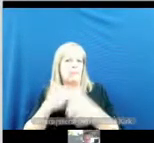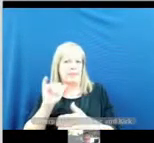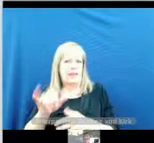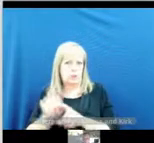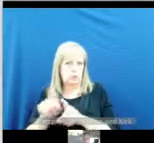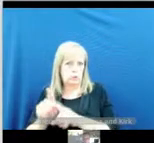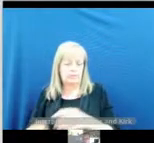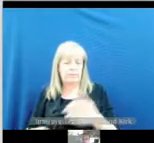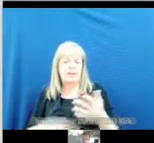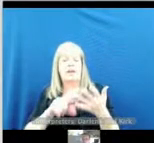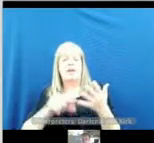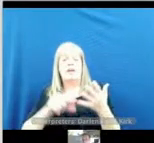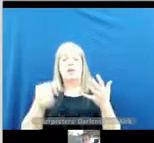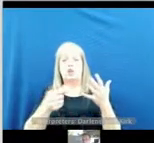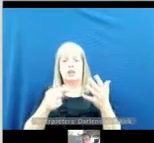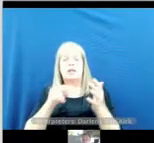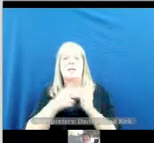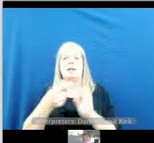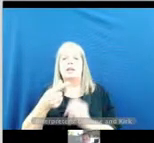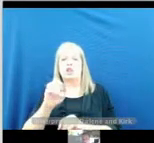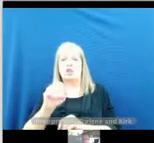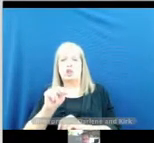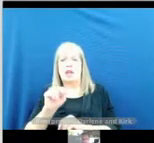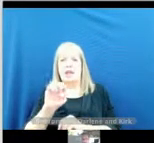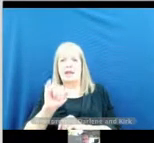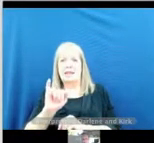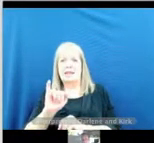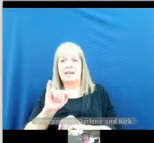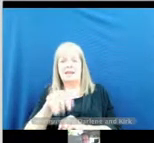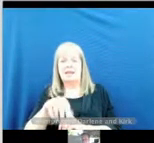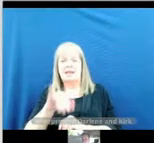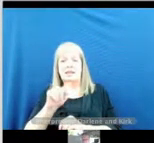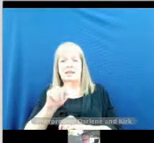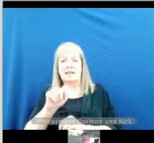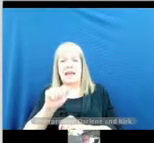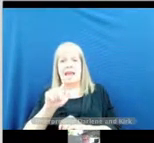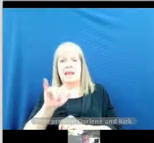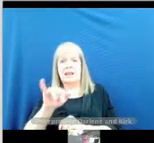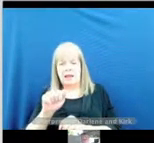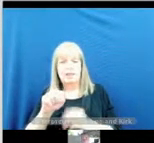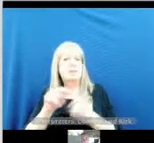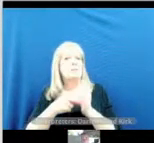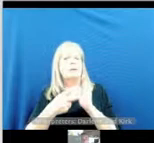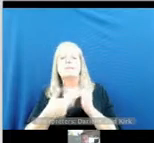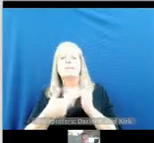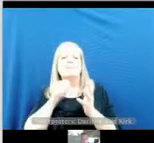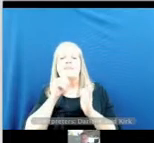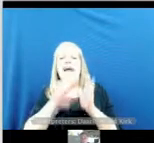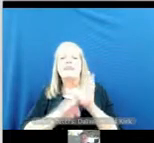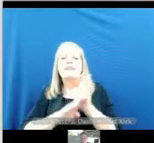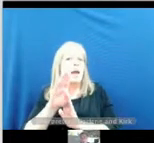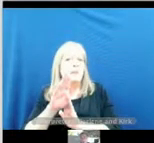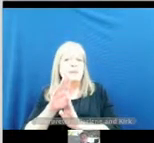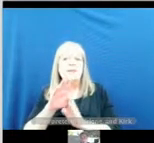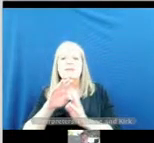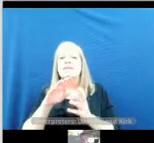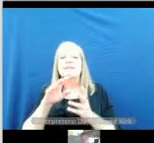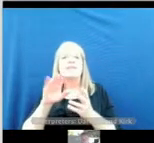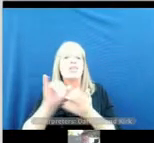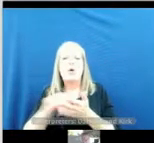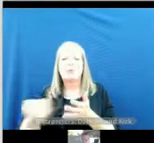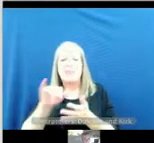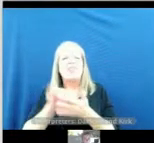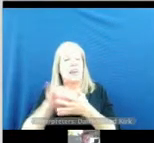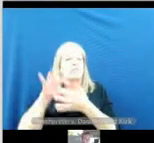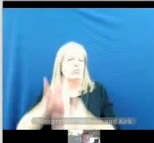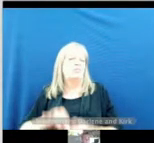The G stands for genitalia, which is usually lack of development. That goes with the whole hormone